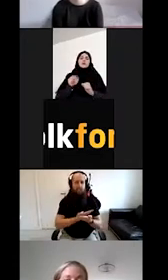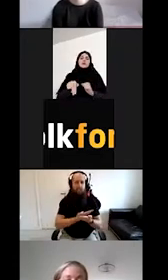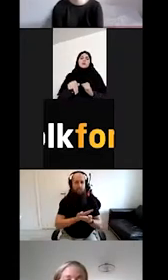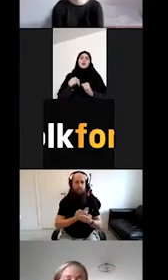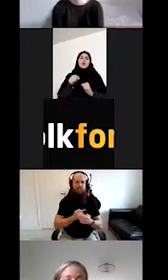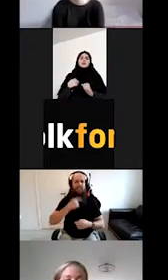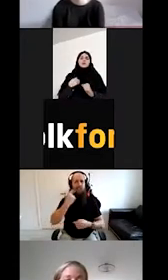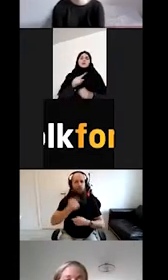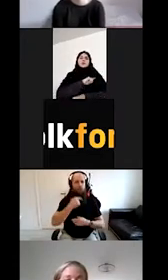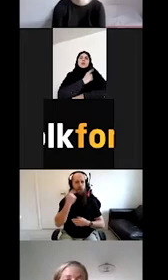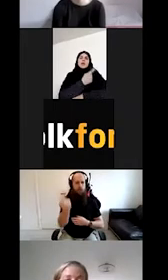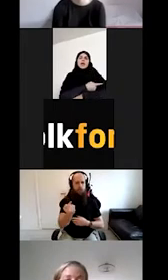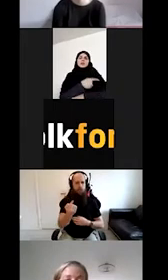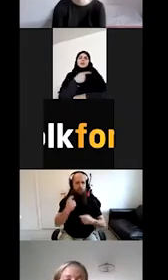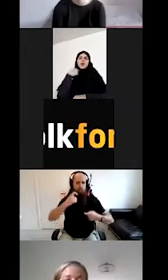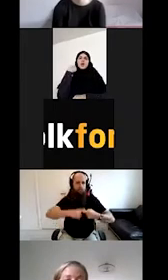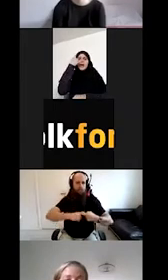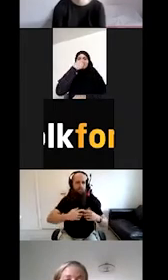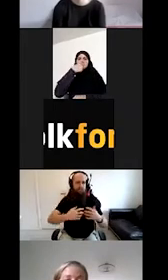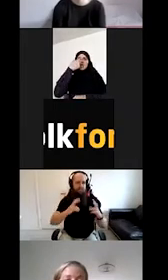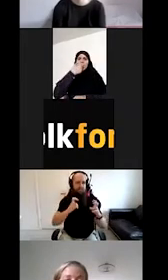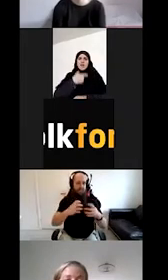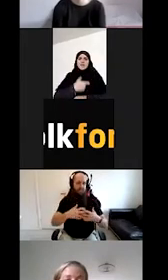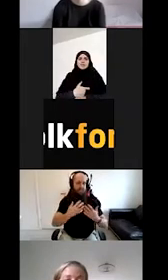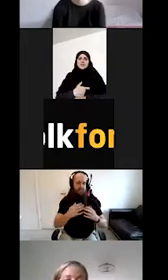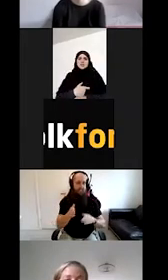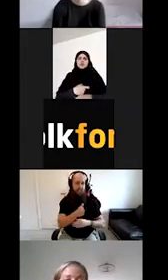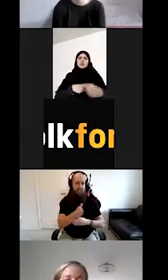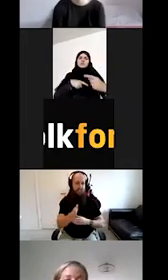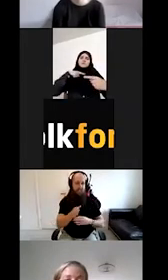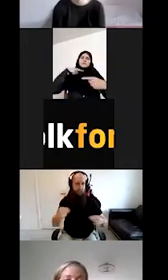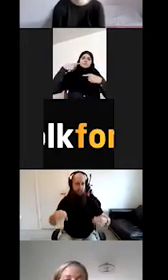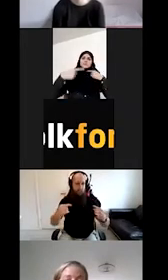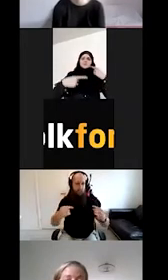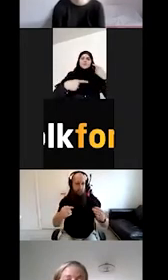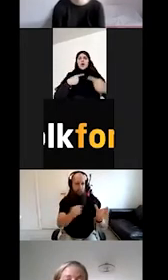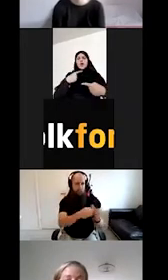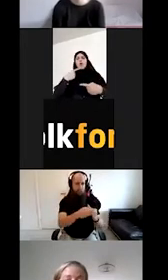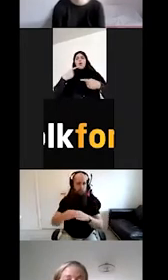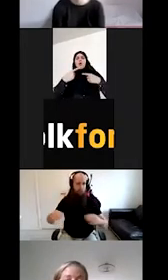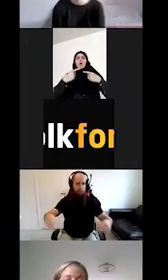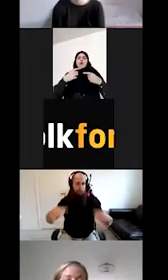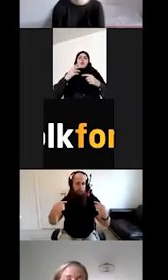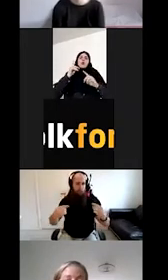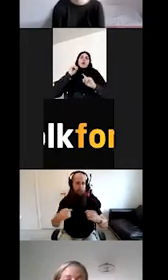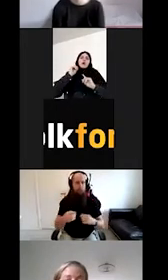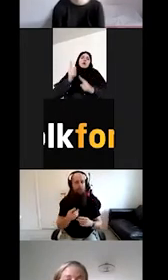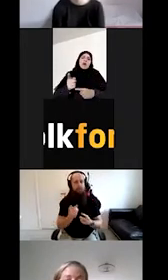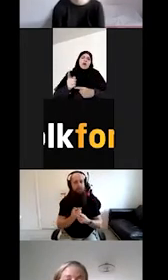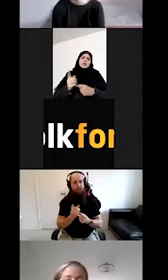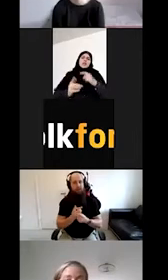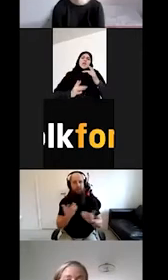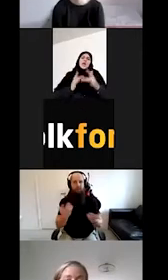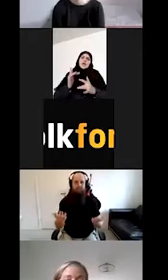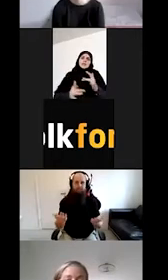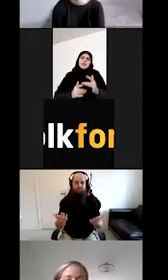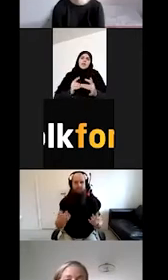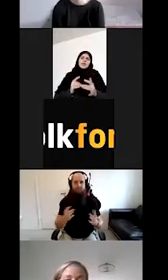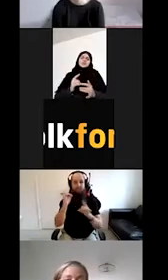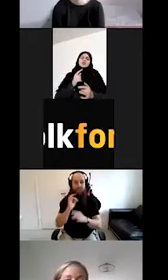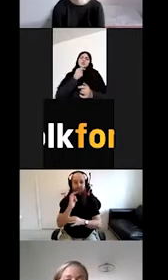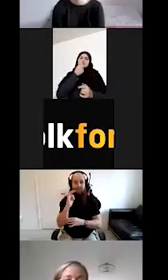legacies, which basically impedes the implementation, adequate implementation of international human rights